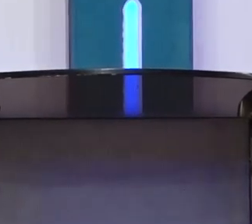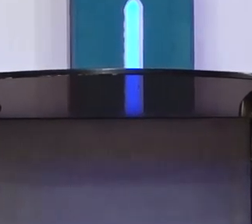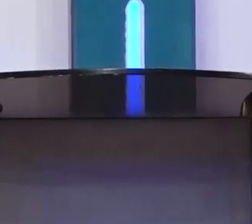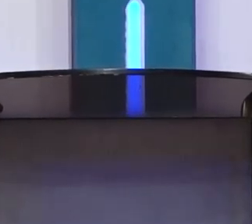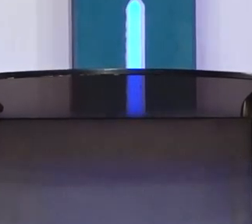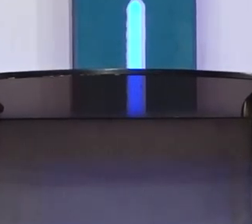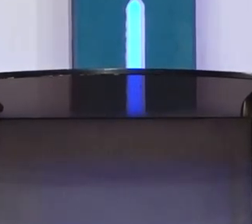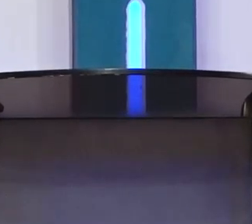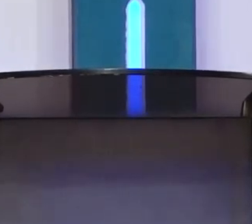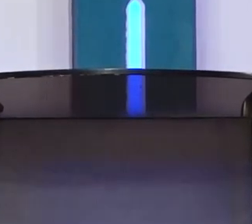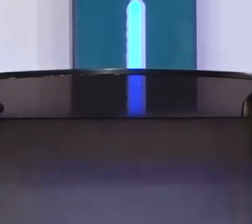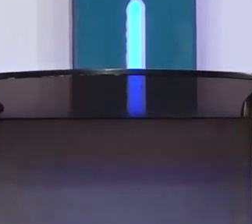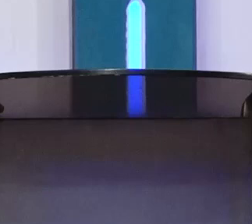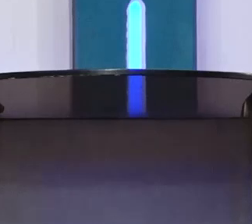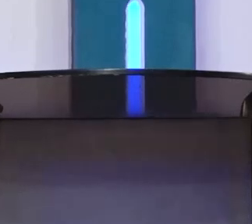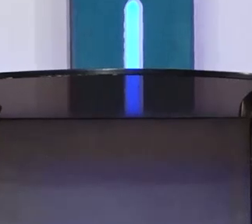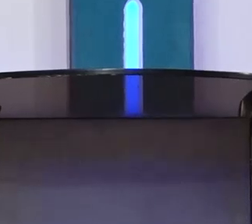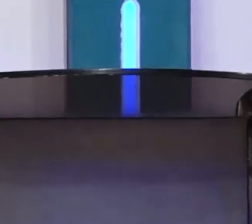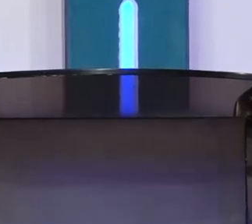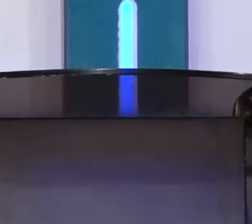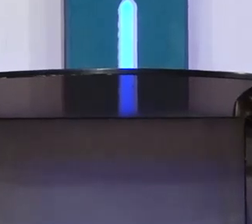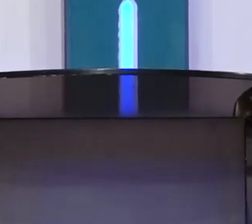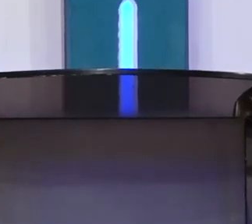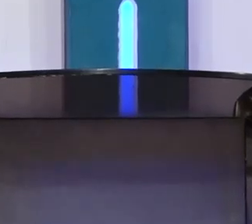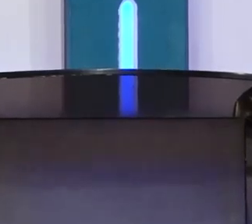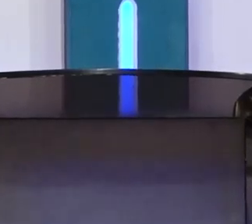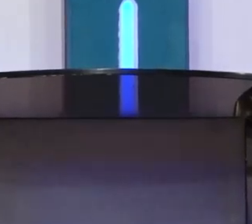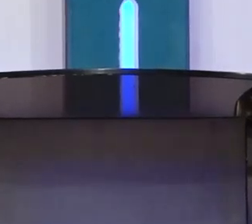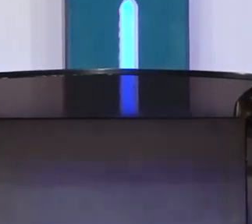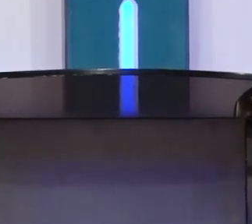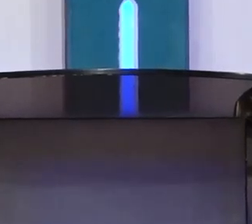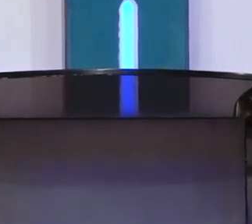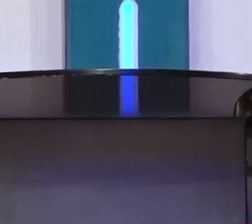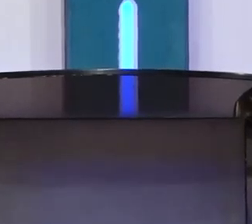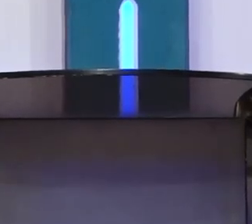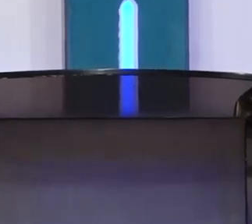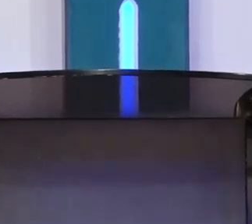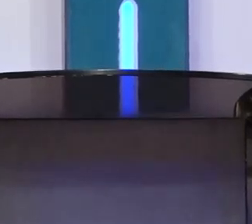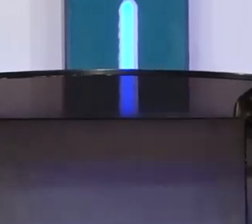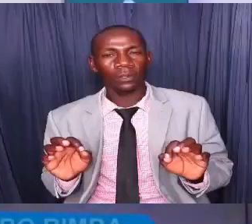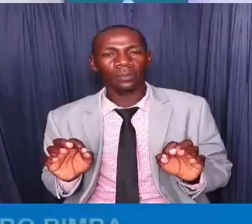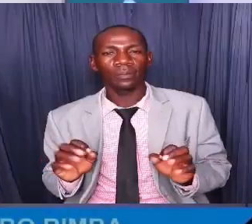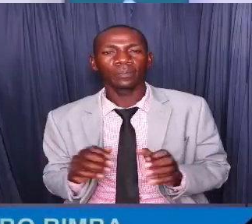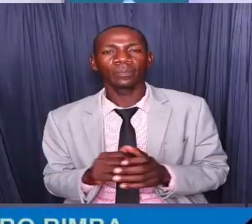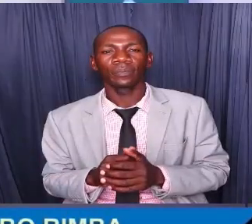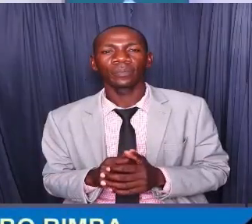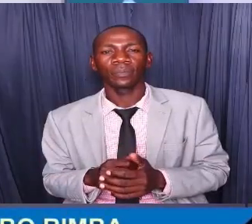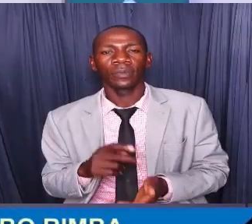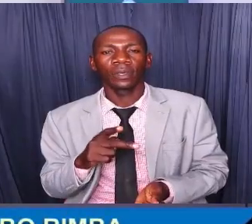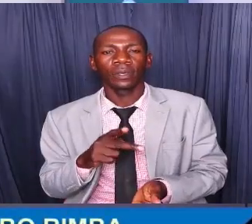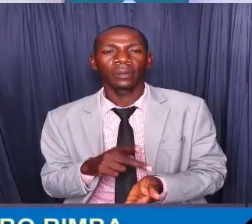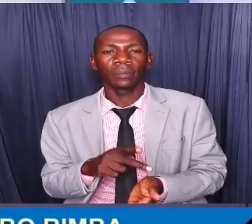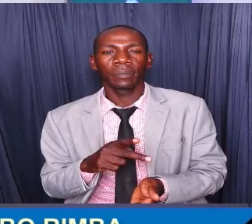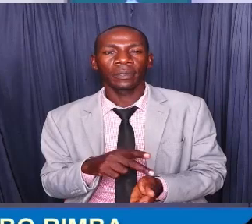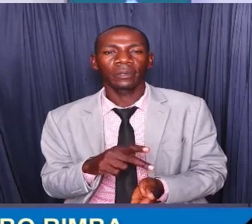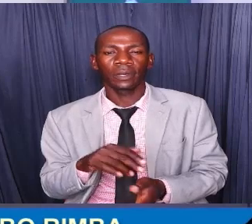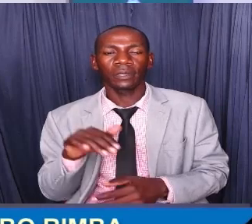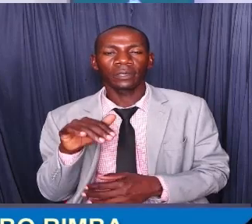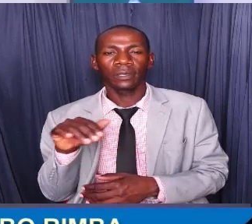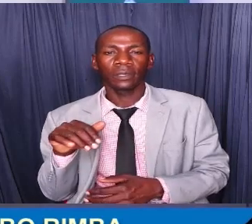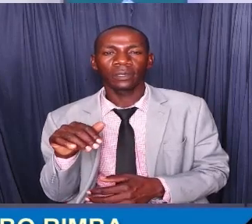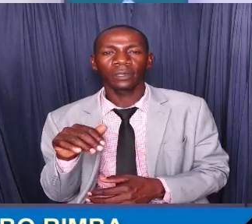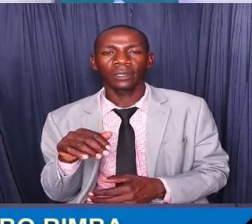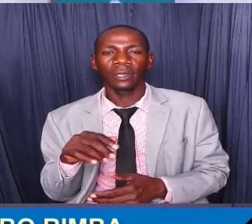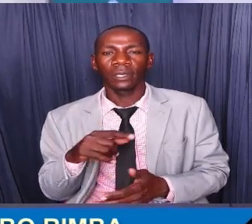not the way they were commanded. There is some that they have hid. They were not blessed. Petro akauliza. Peter asked them,